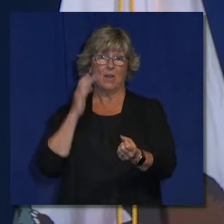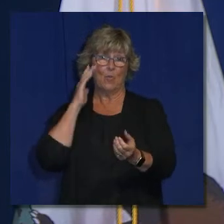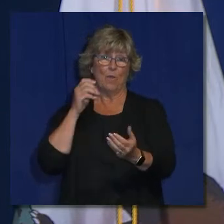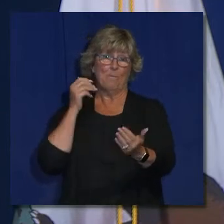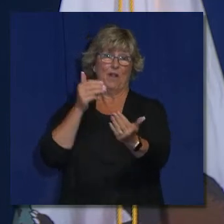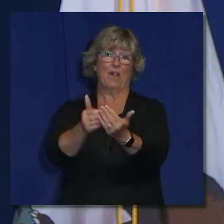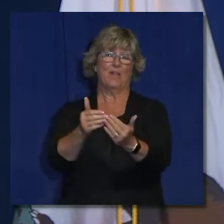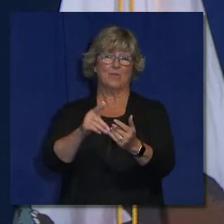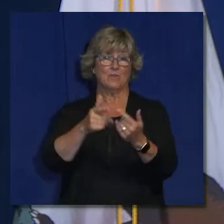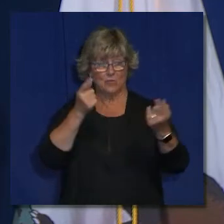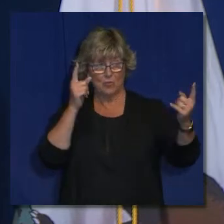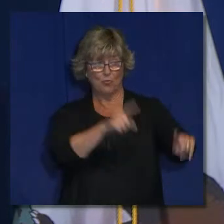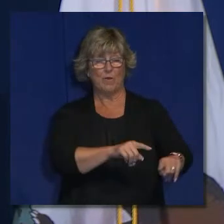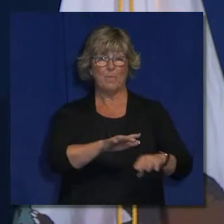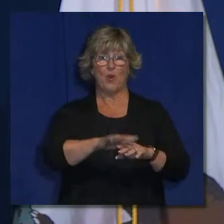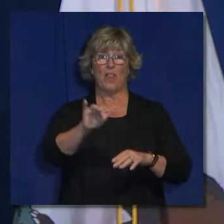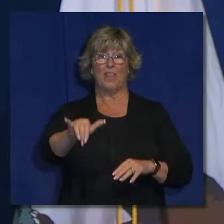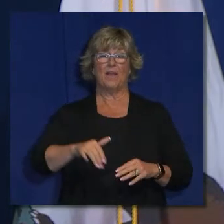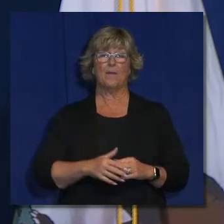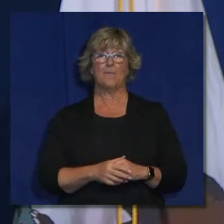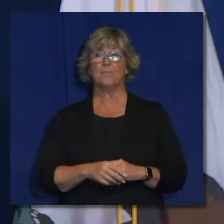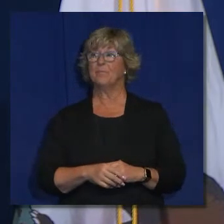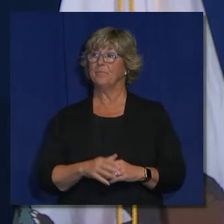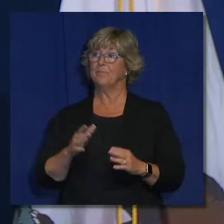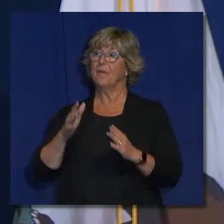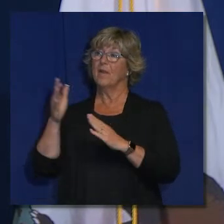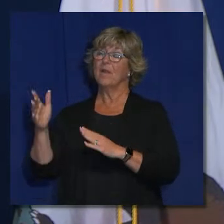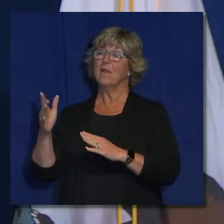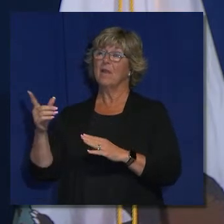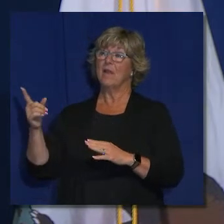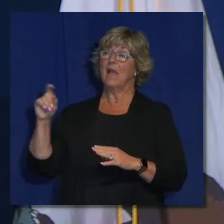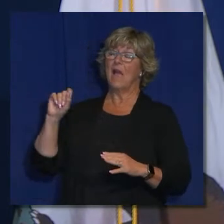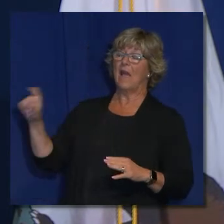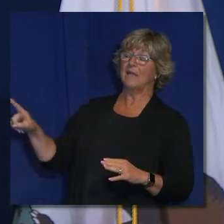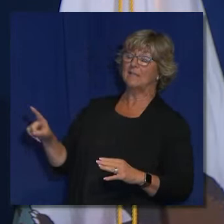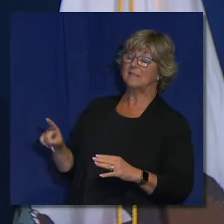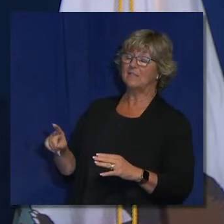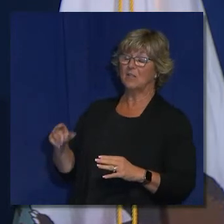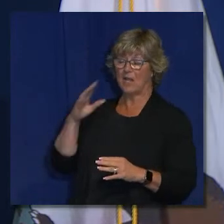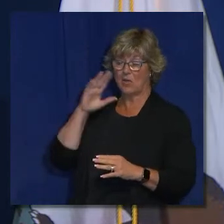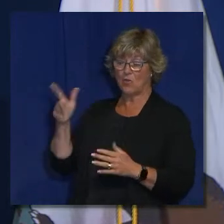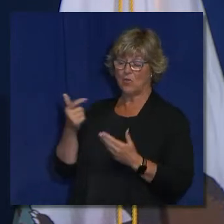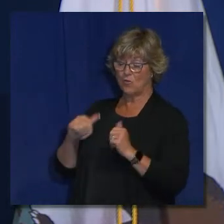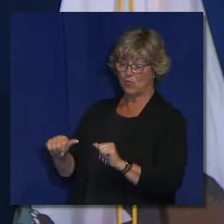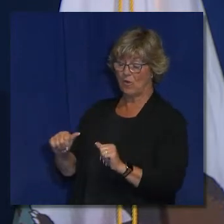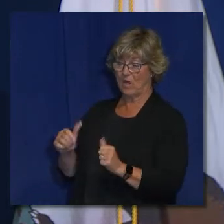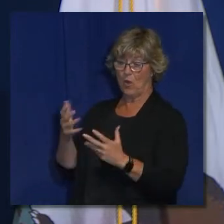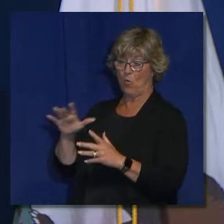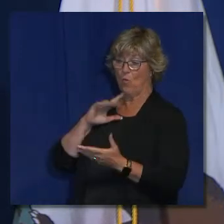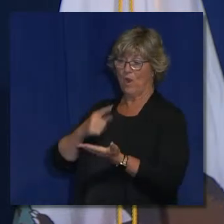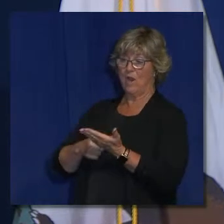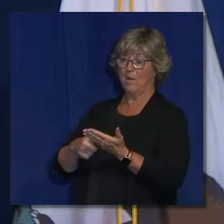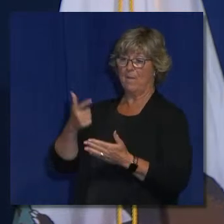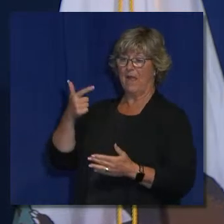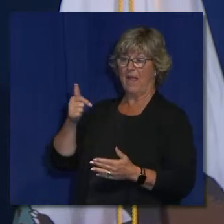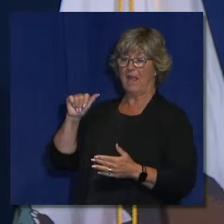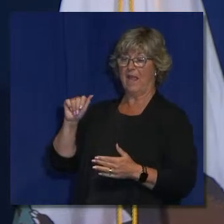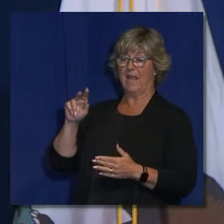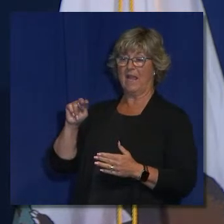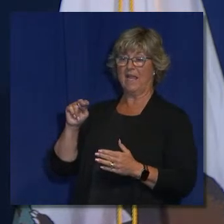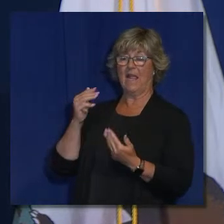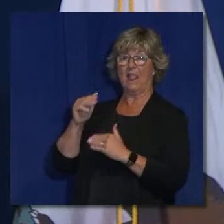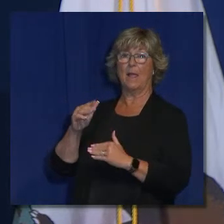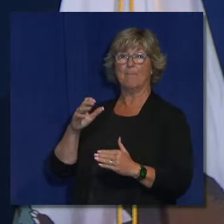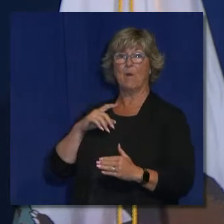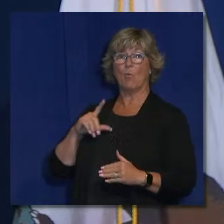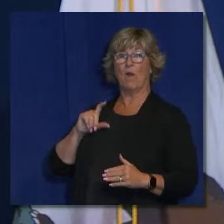very, very quickly on an agreement. Great. And I wanted to ask, I know you tried to, you don't want to talk about the GAN limit a whole lot, but I do want to